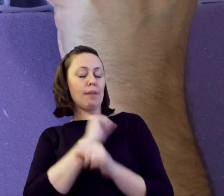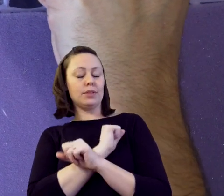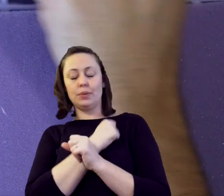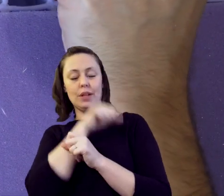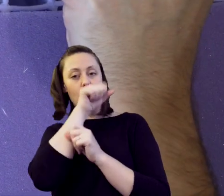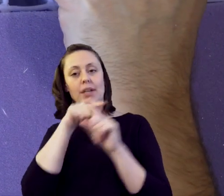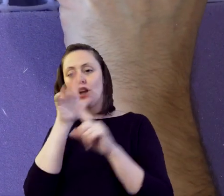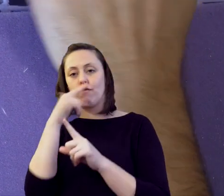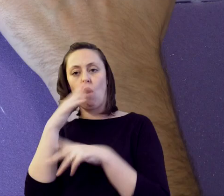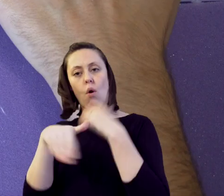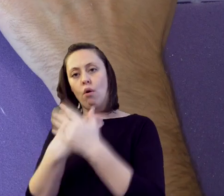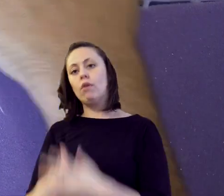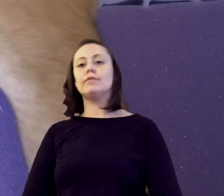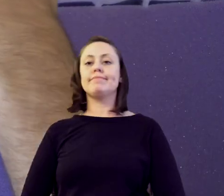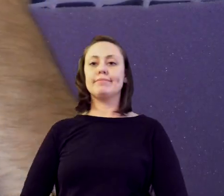for everyone.